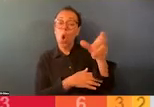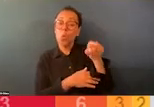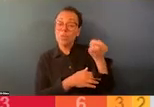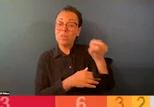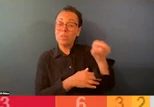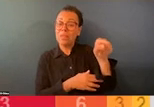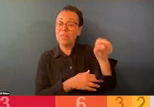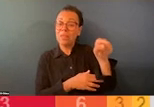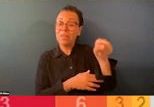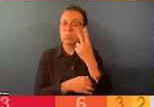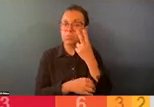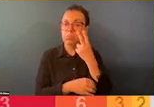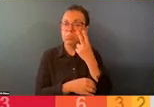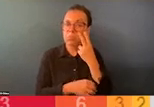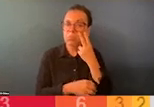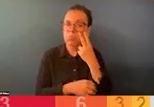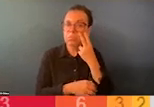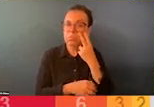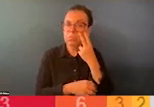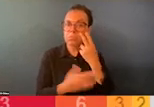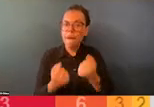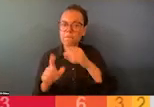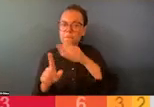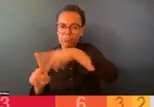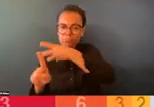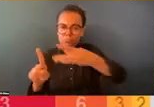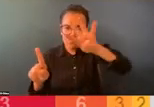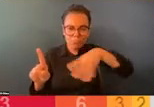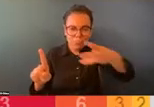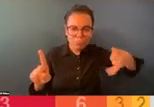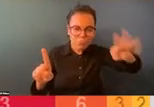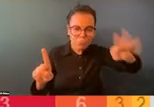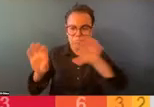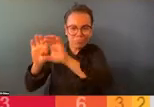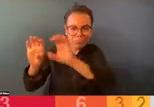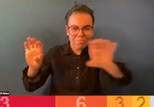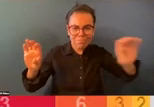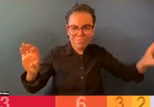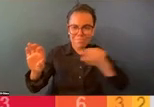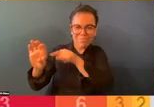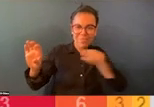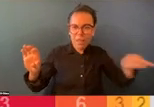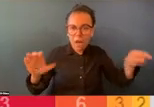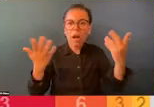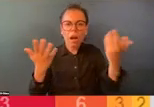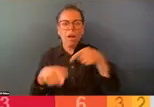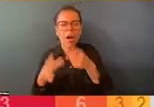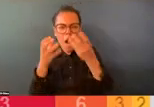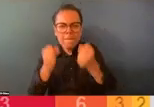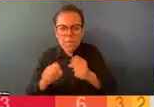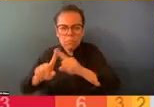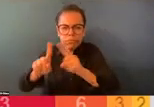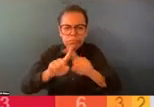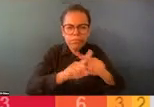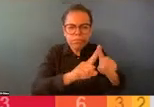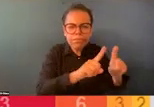Tajikistan's air quality index is changing, as you can see in purple above, as healthcare industry is